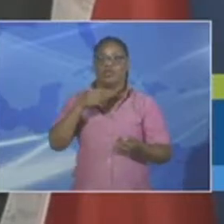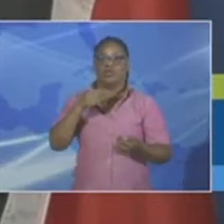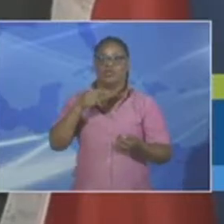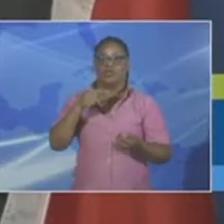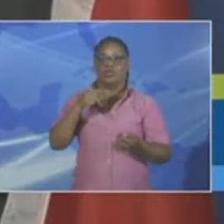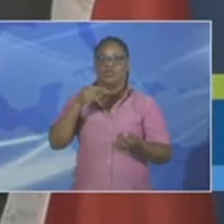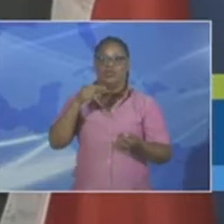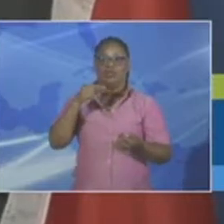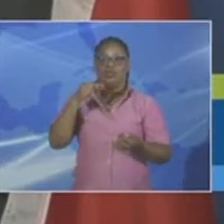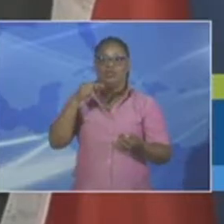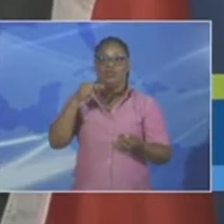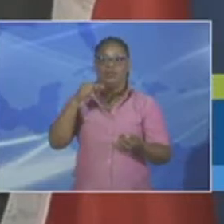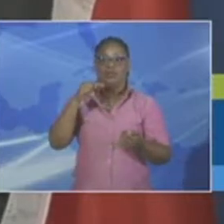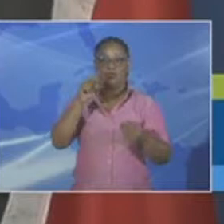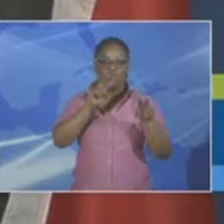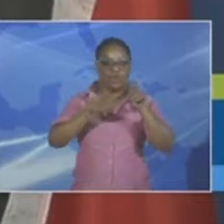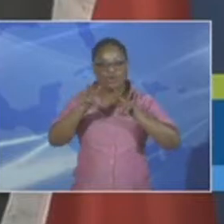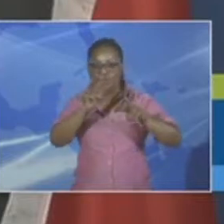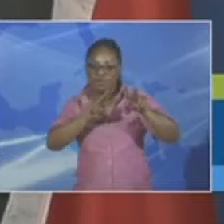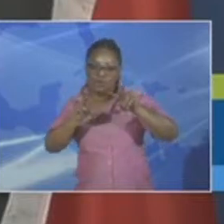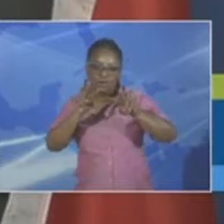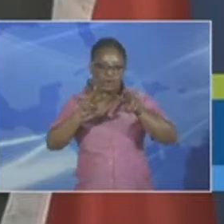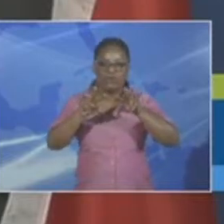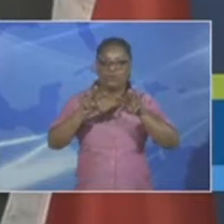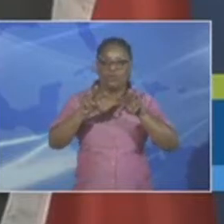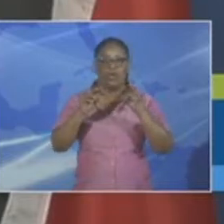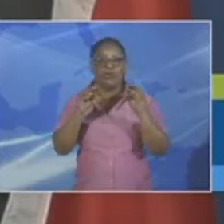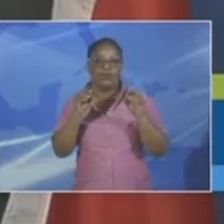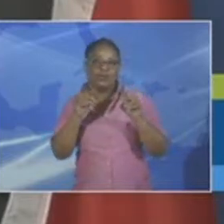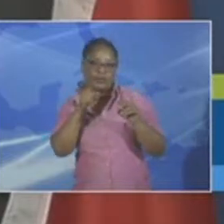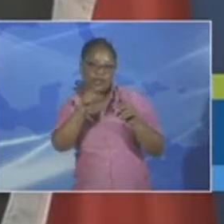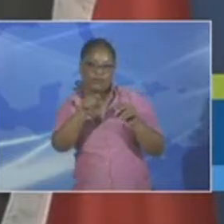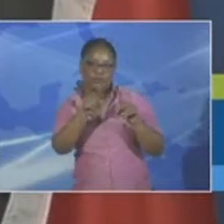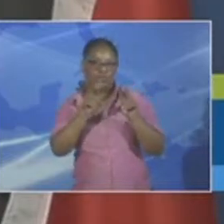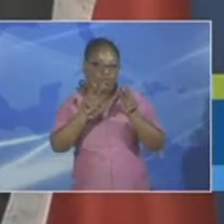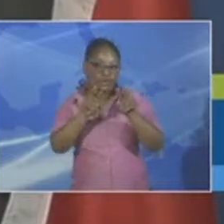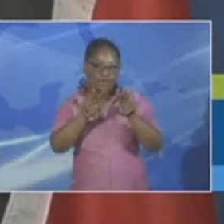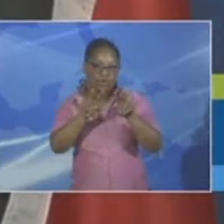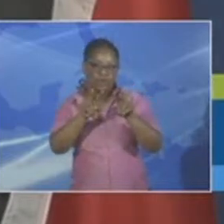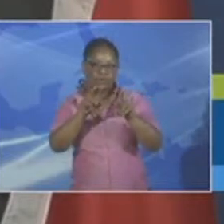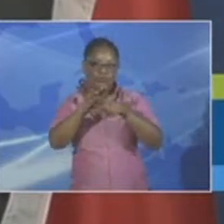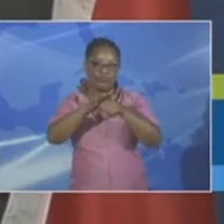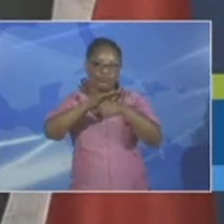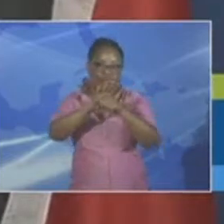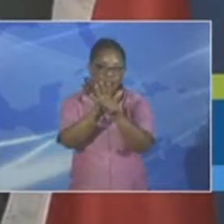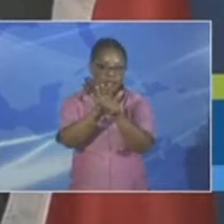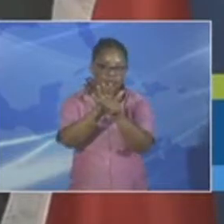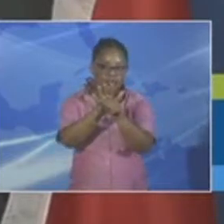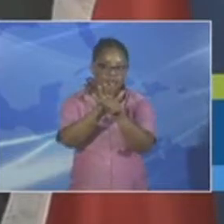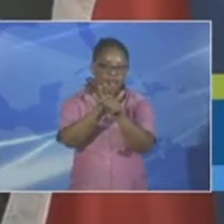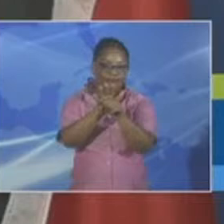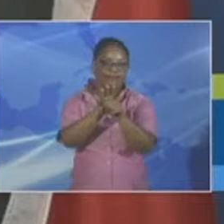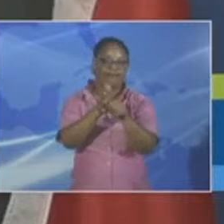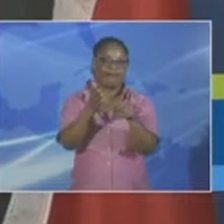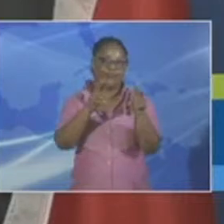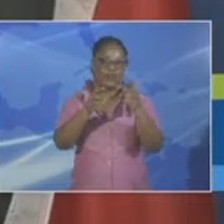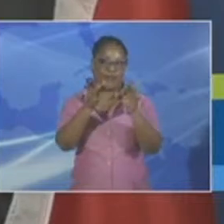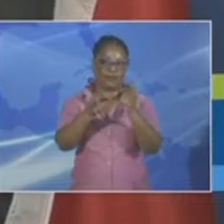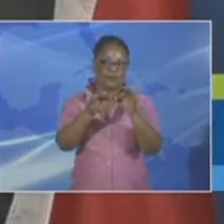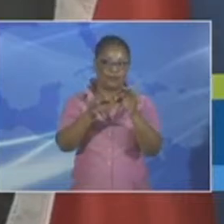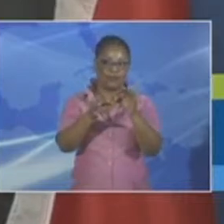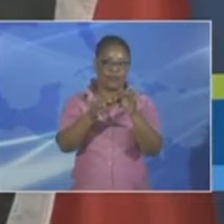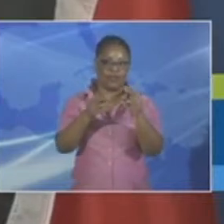the virus responsibly, depending on the nature of the threat it poses to the population. And that is